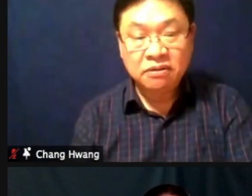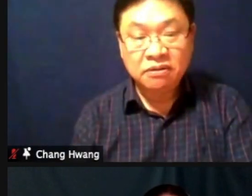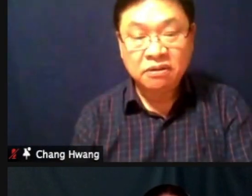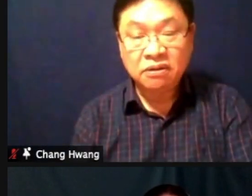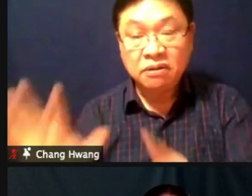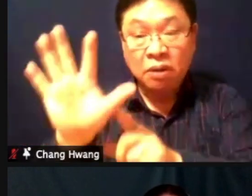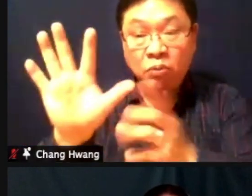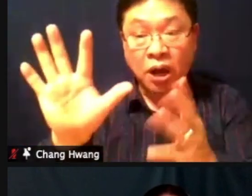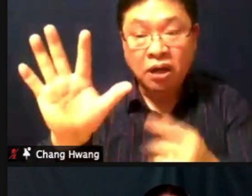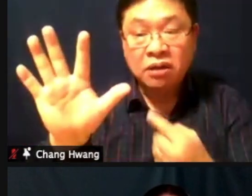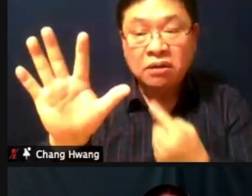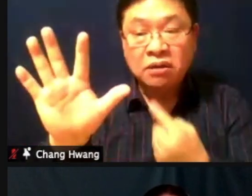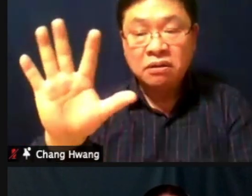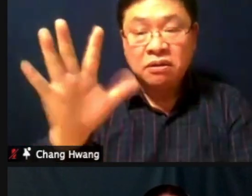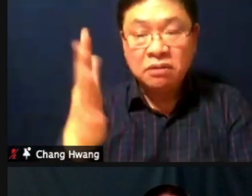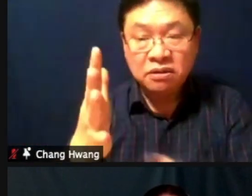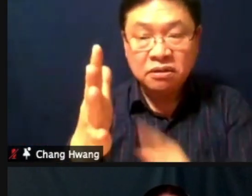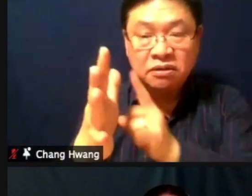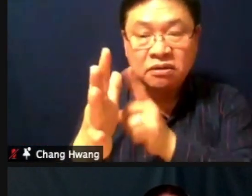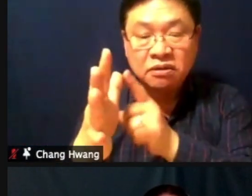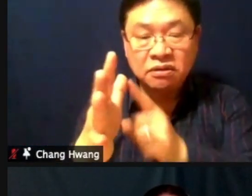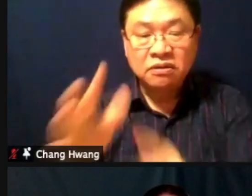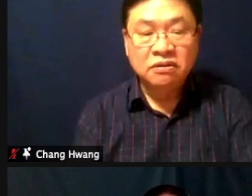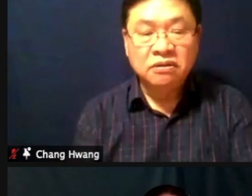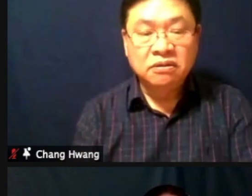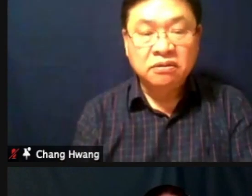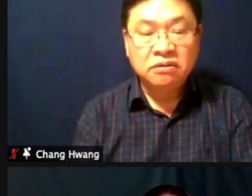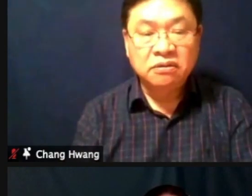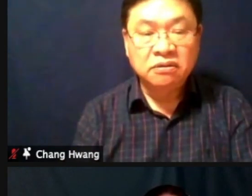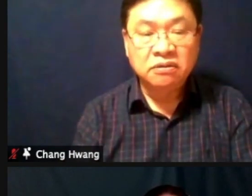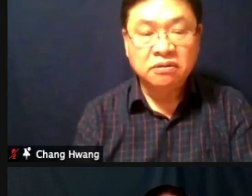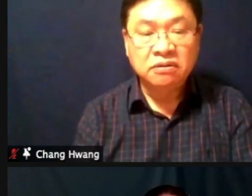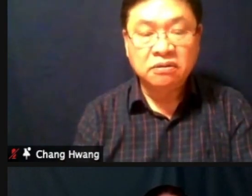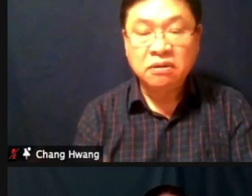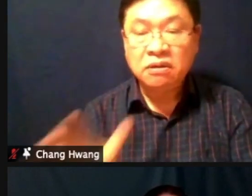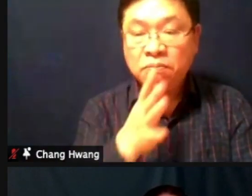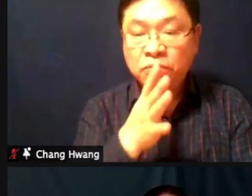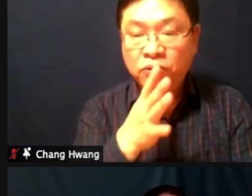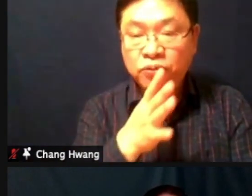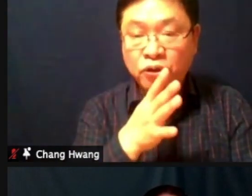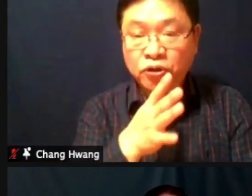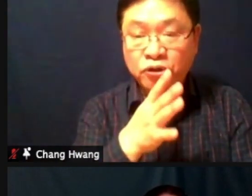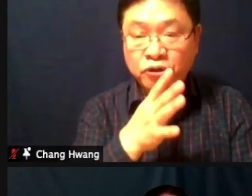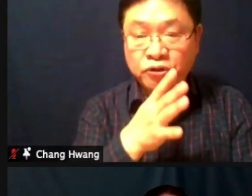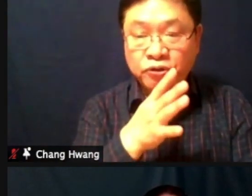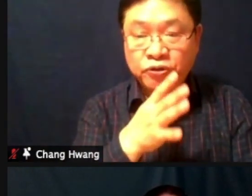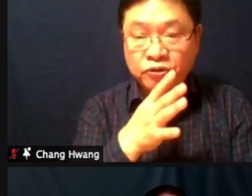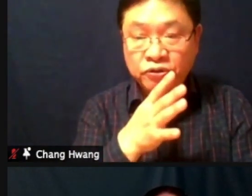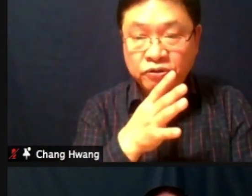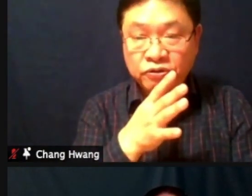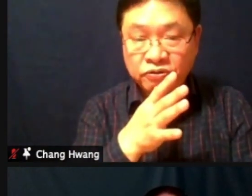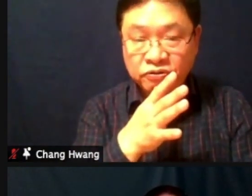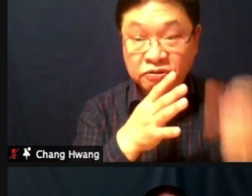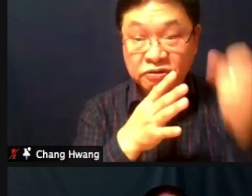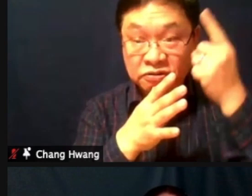5 is the hand shape being used. This shows orientation, so the direction the hand is facing. And then the